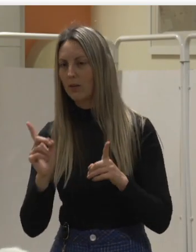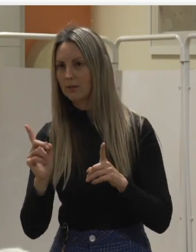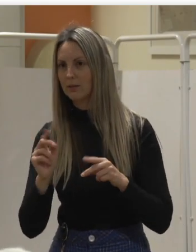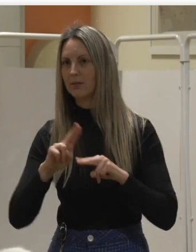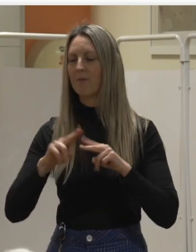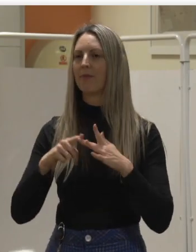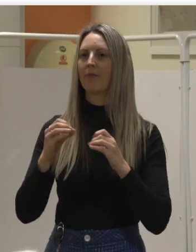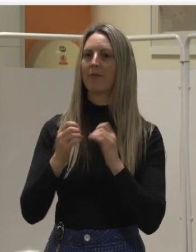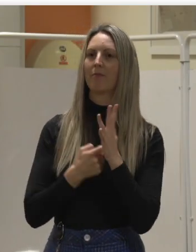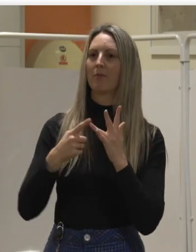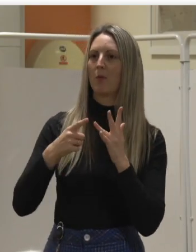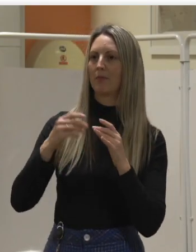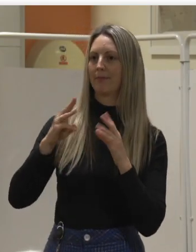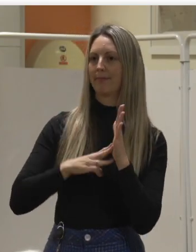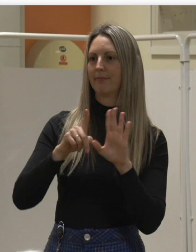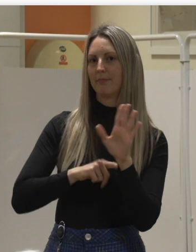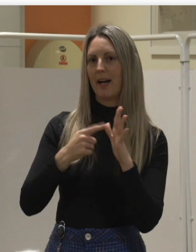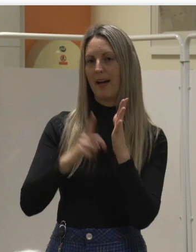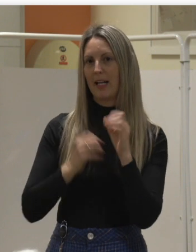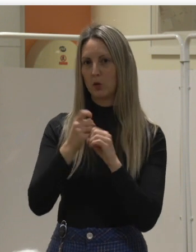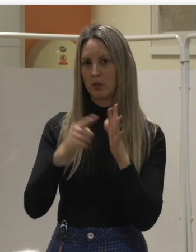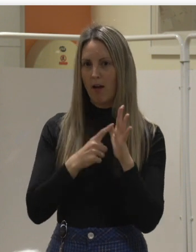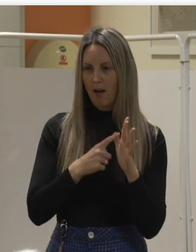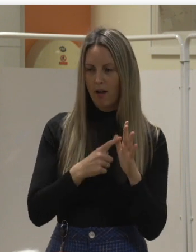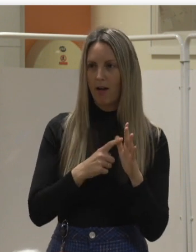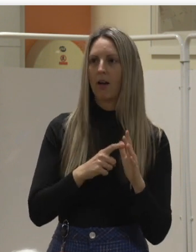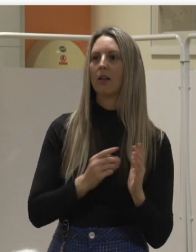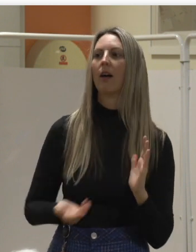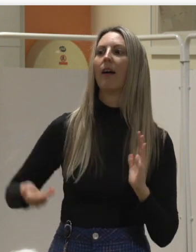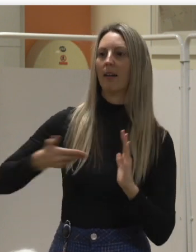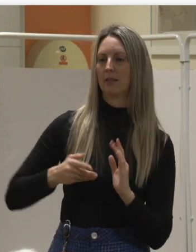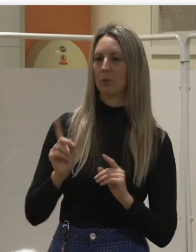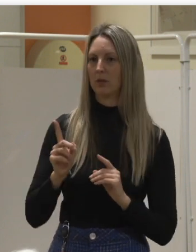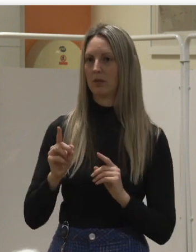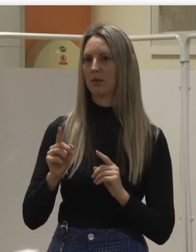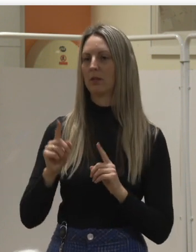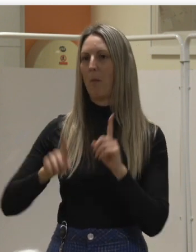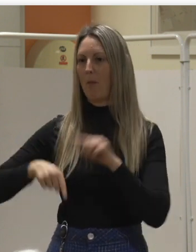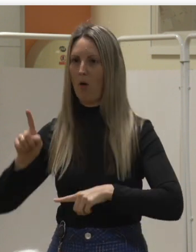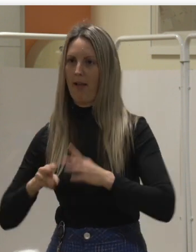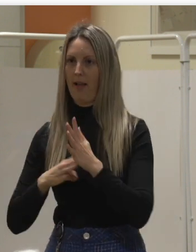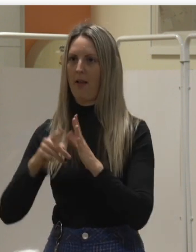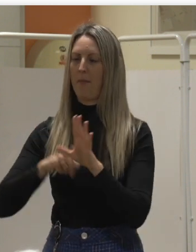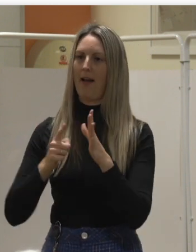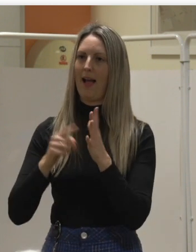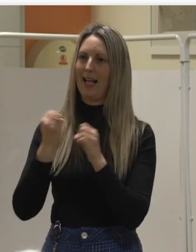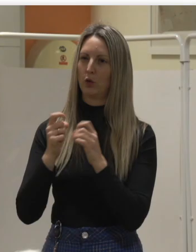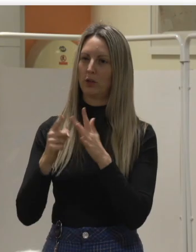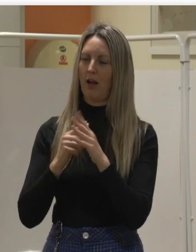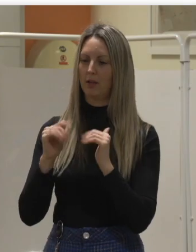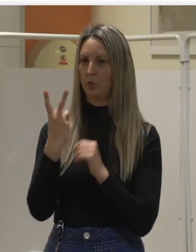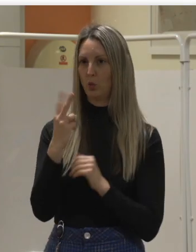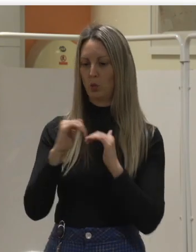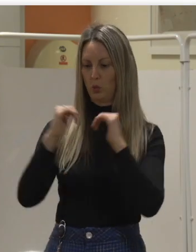polymyalgia, and both are entirely two different conditions. So I will split them into